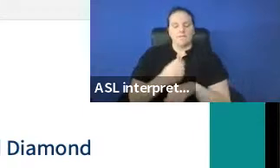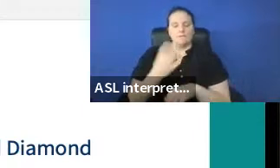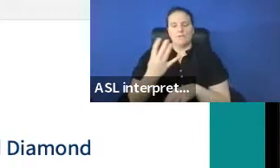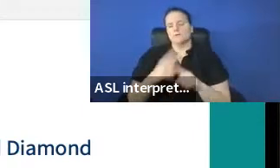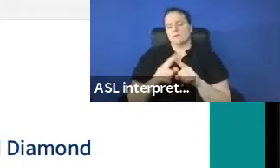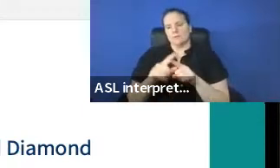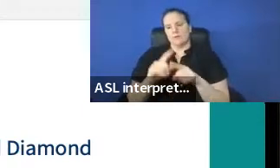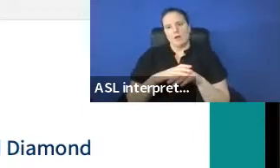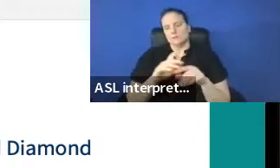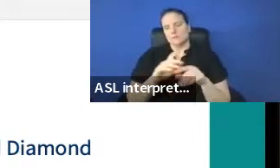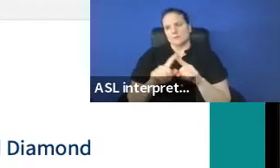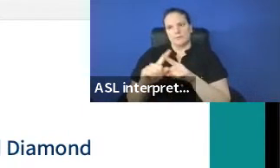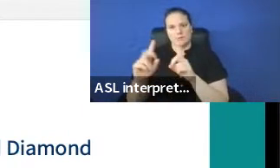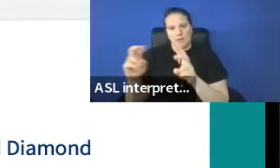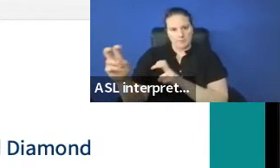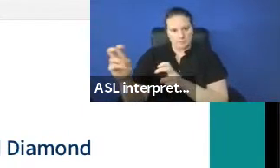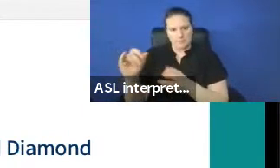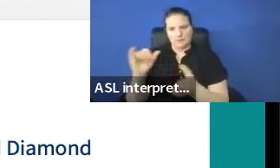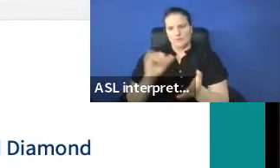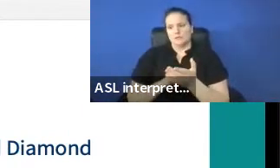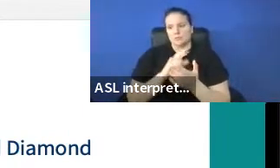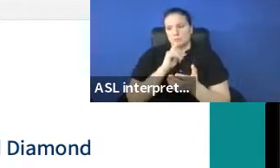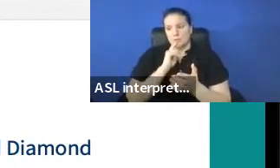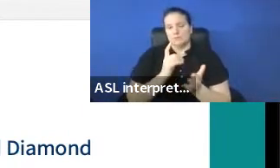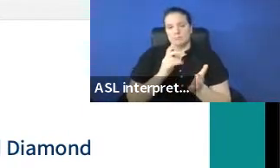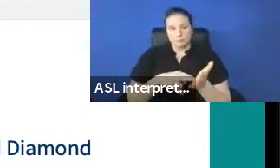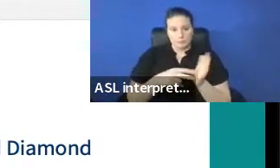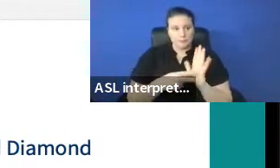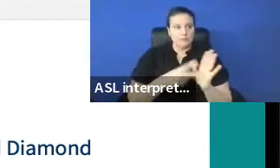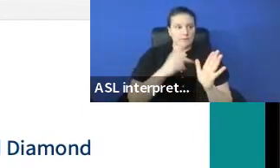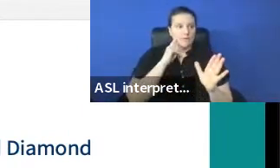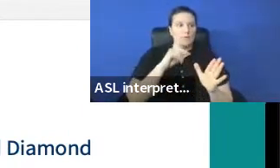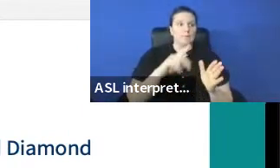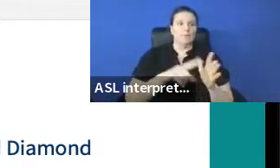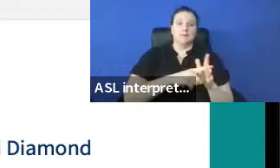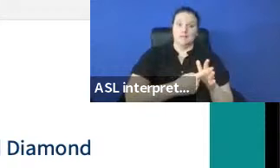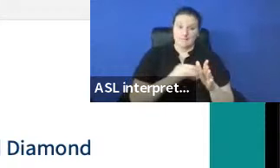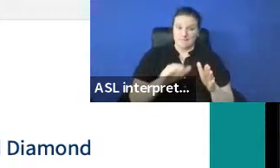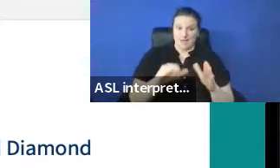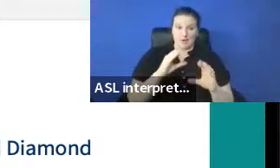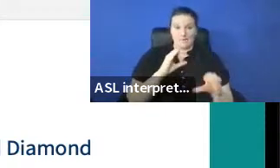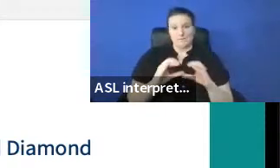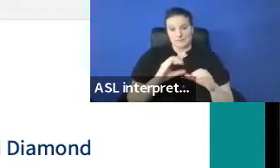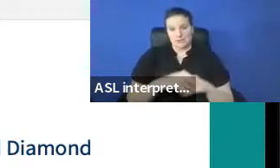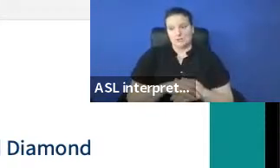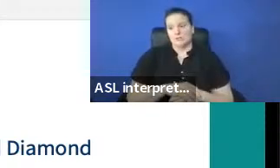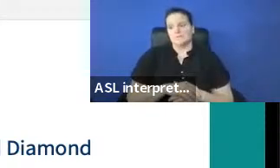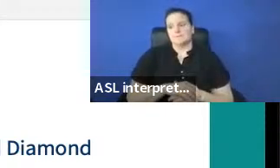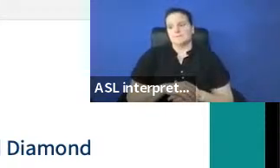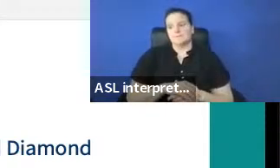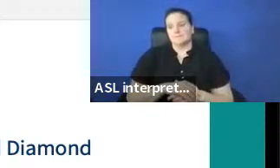topics. This is just really intended to be the beginning of that conversation. At